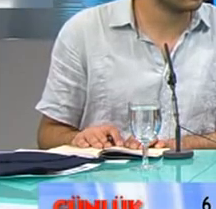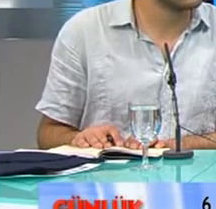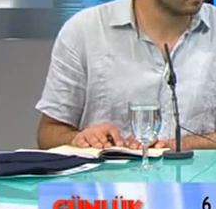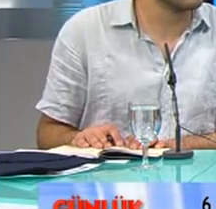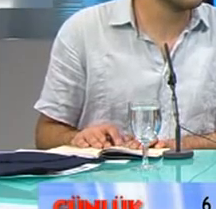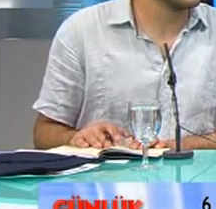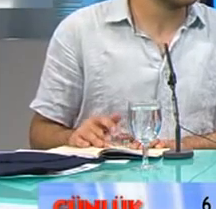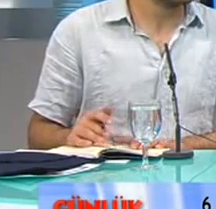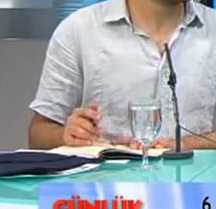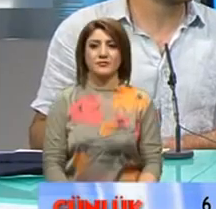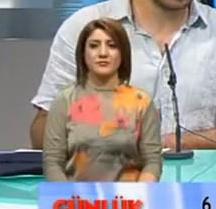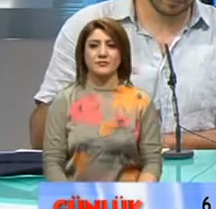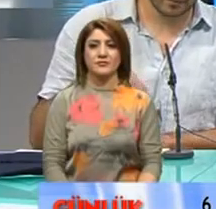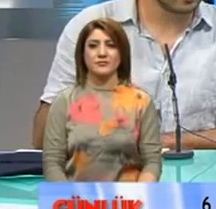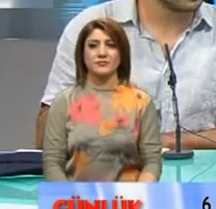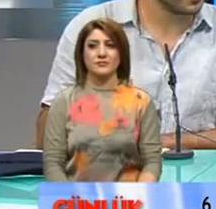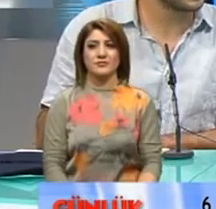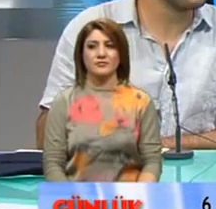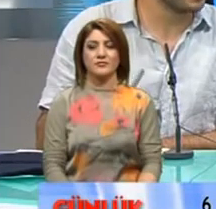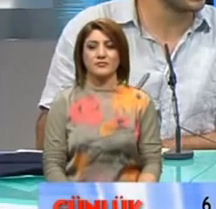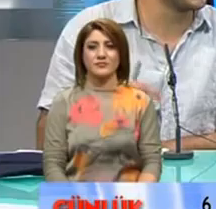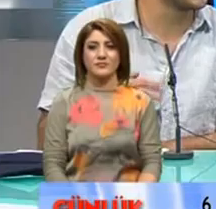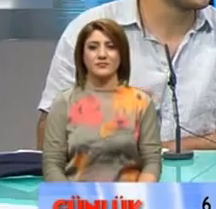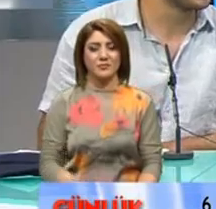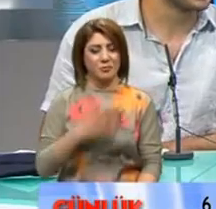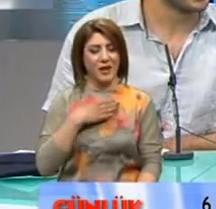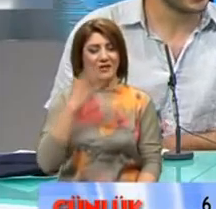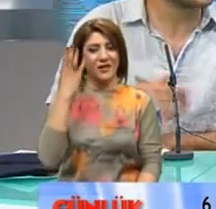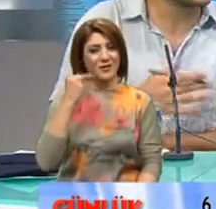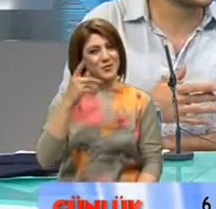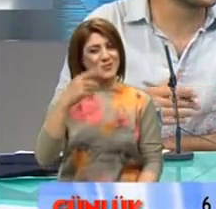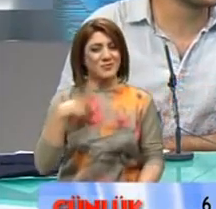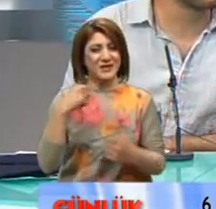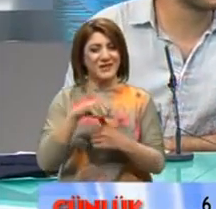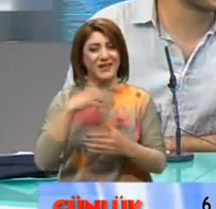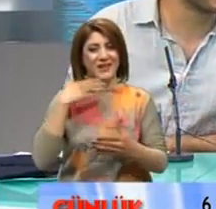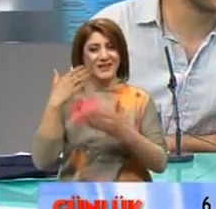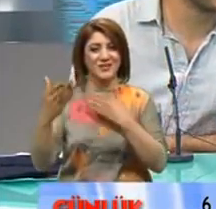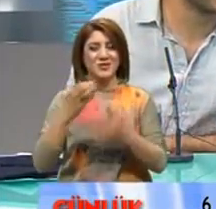happens. Ben anlıyorum ama lütfen anlatalım. Eksik